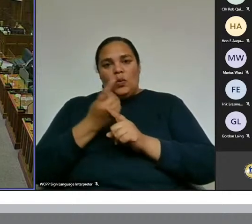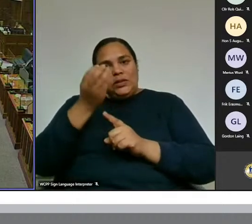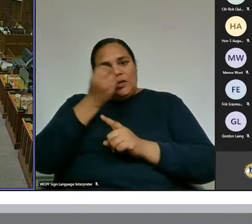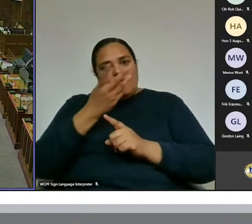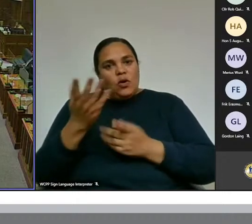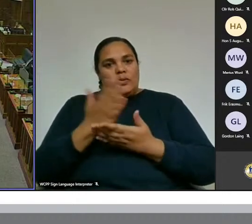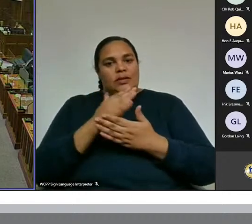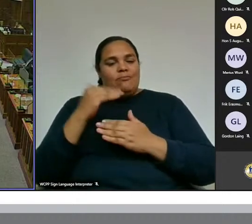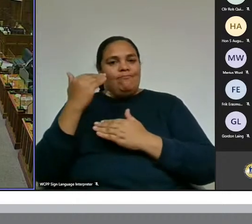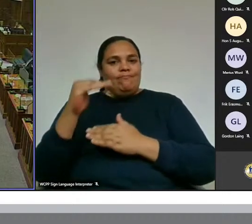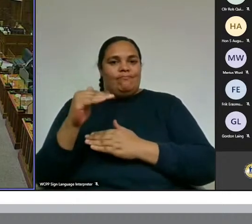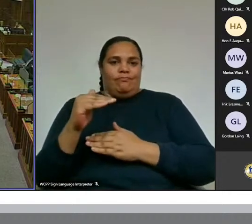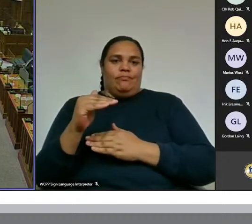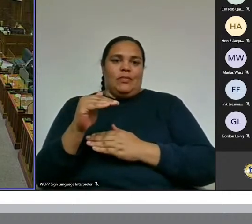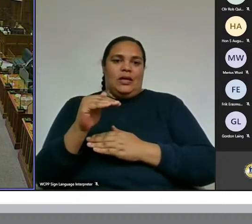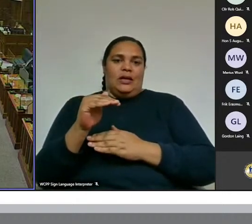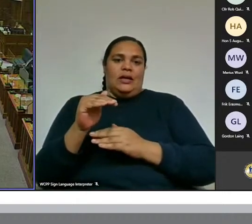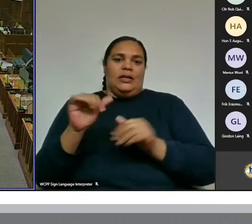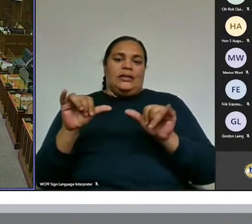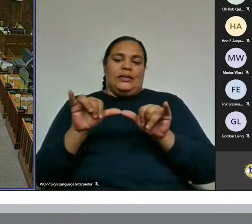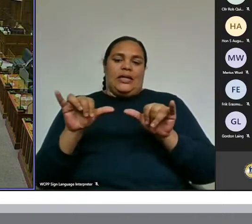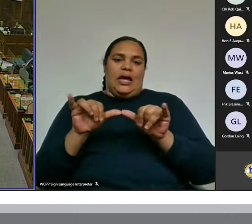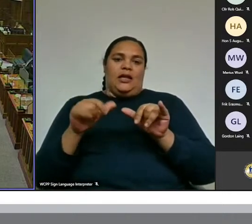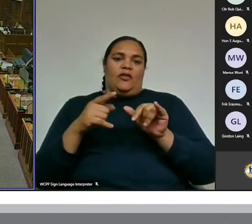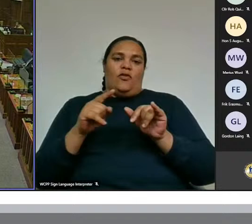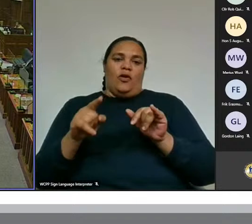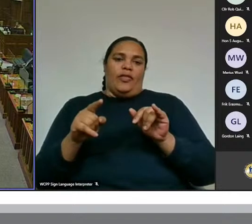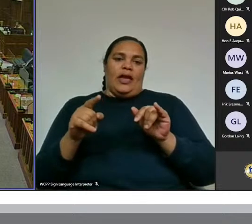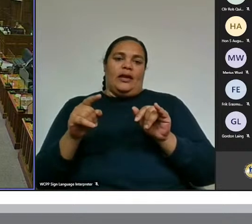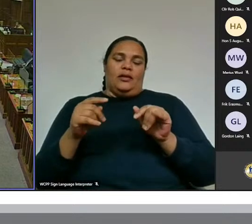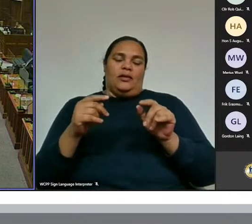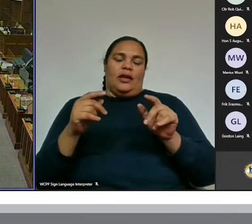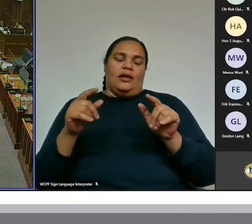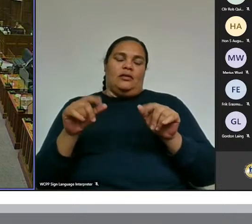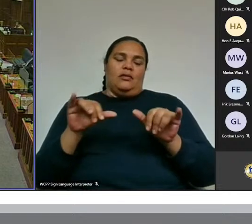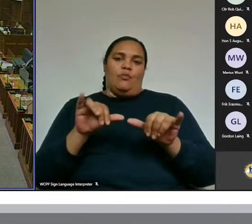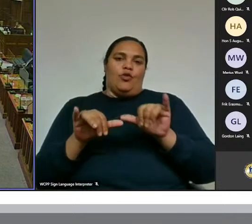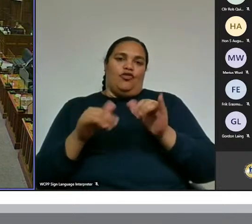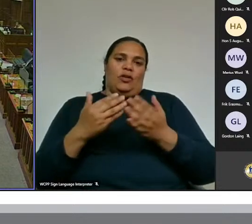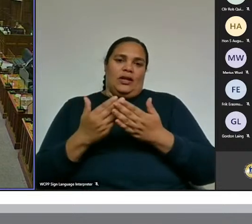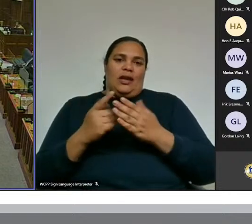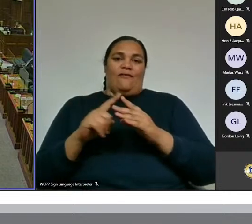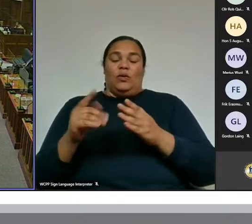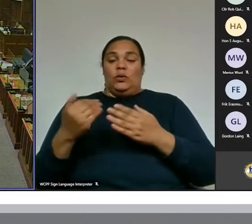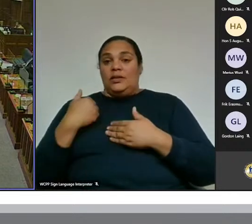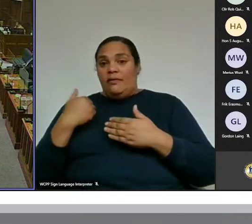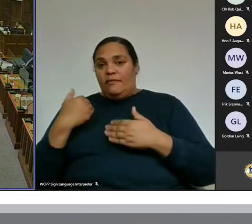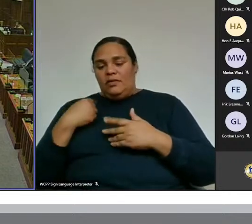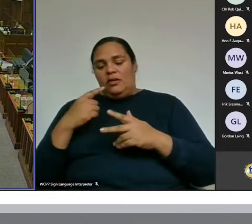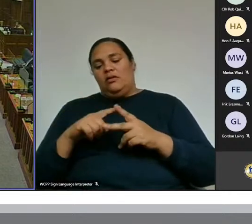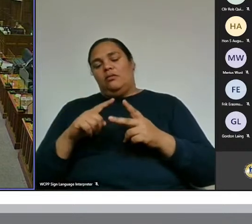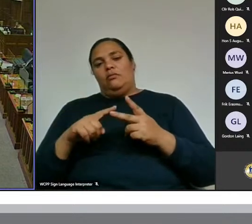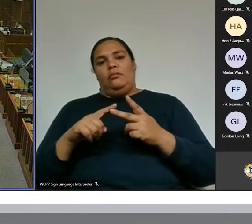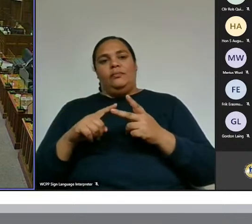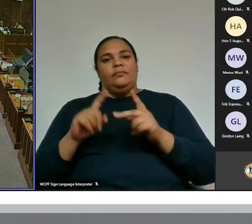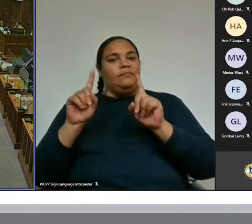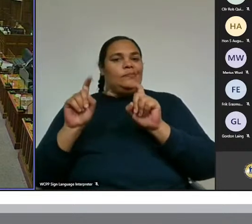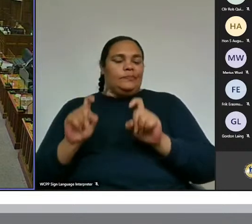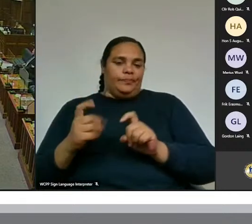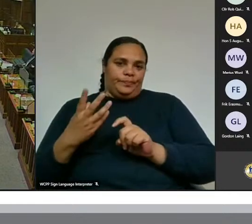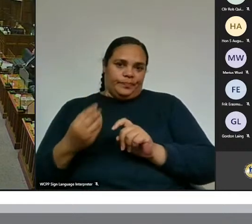certain minimum text sizes for it to be legible, for instance, safety